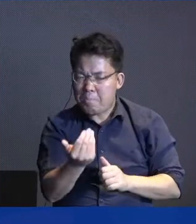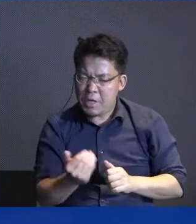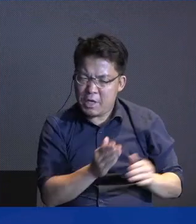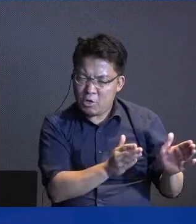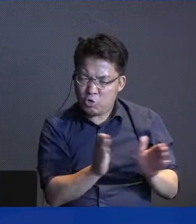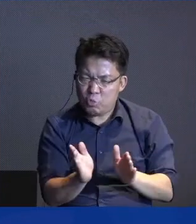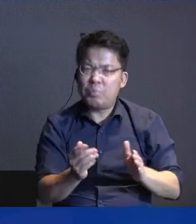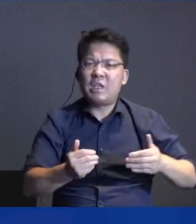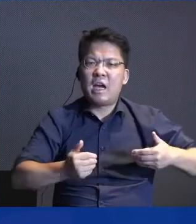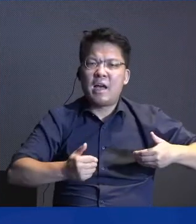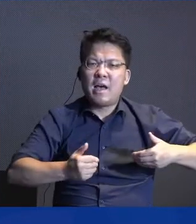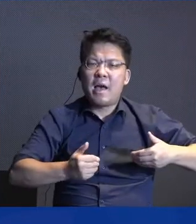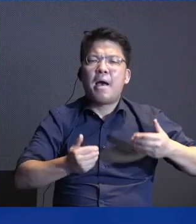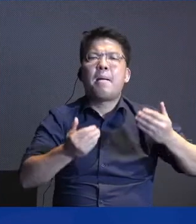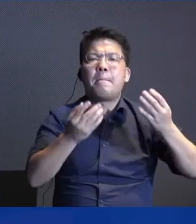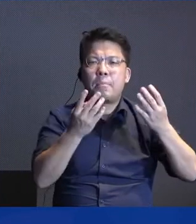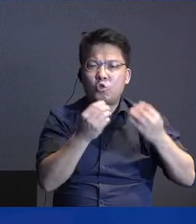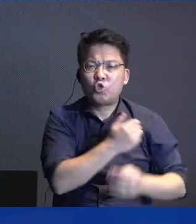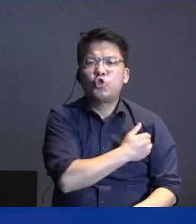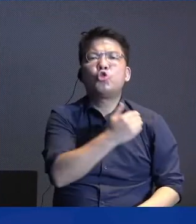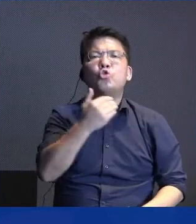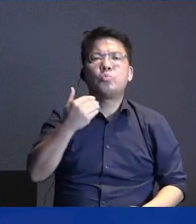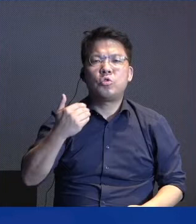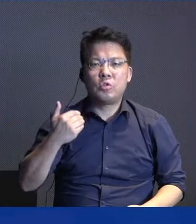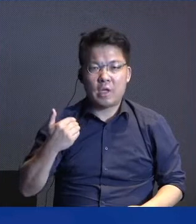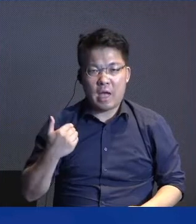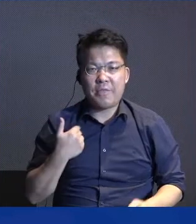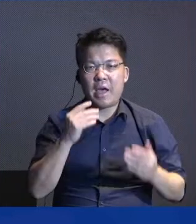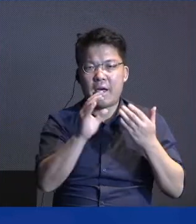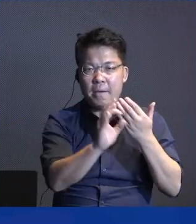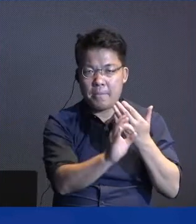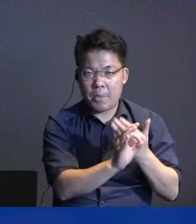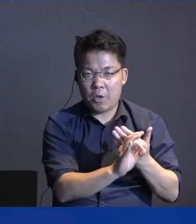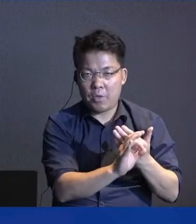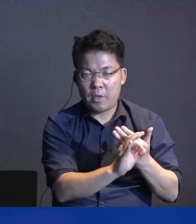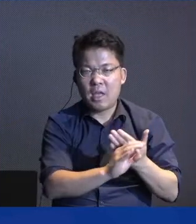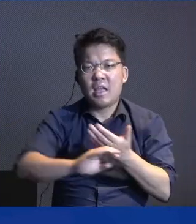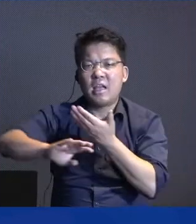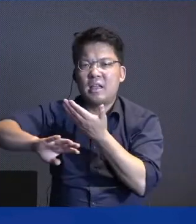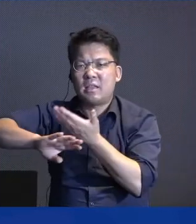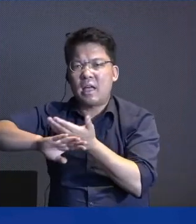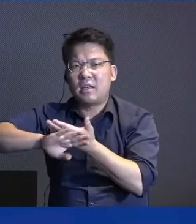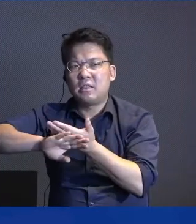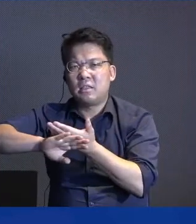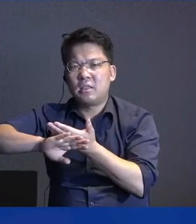And in time, the aging research should incorporate more diverse disciplines, I believe,